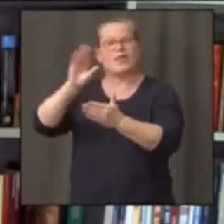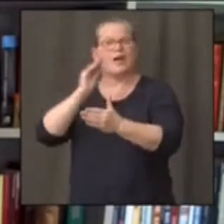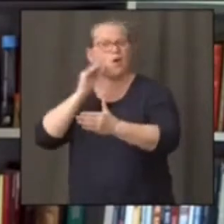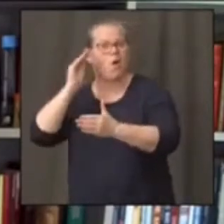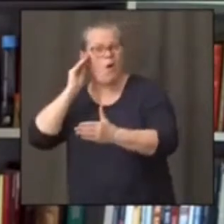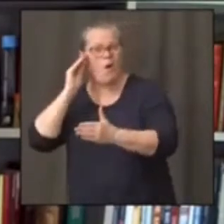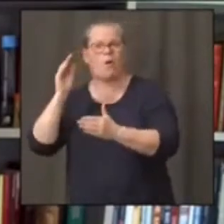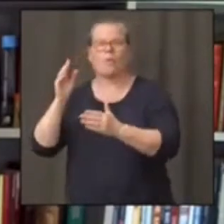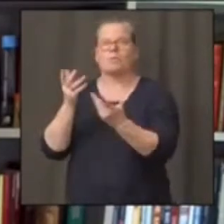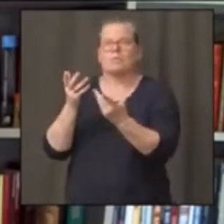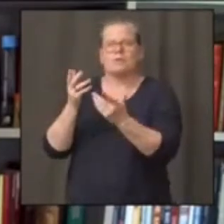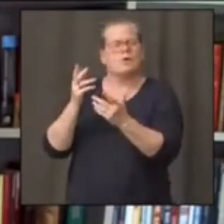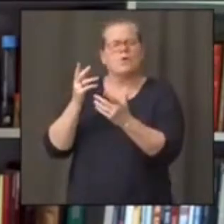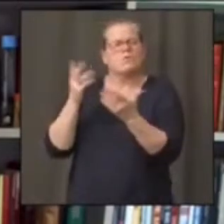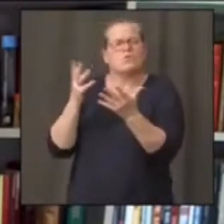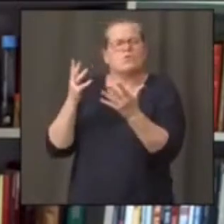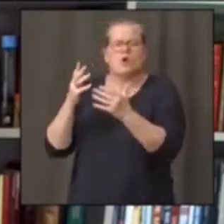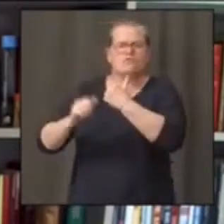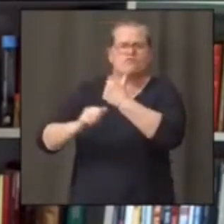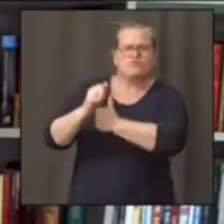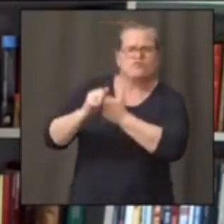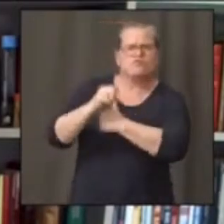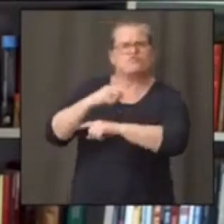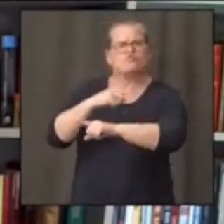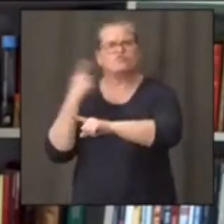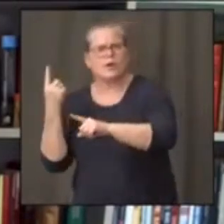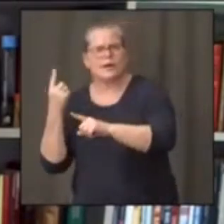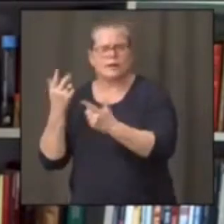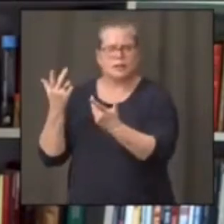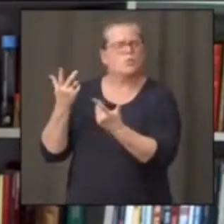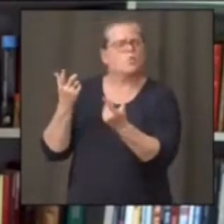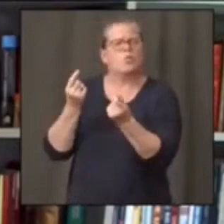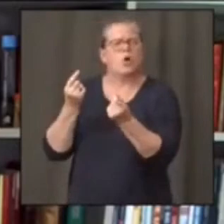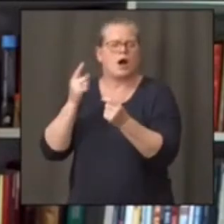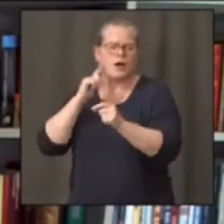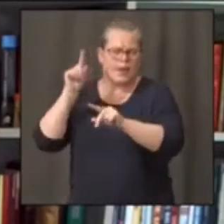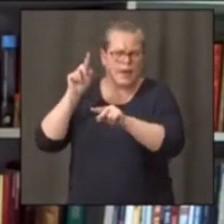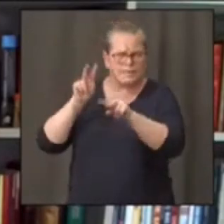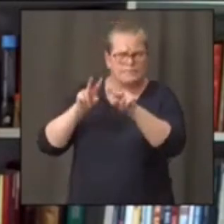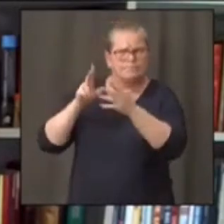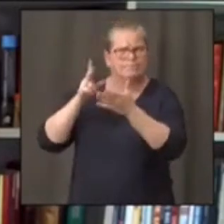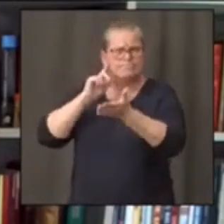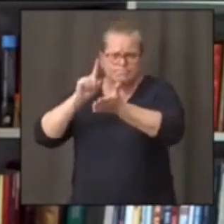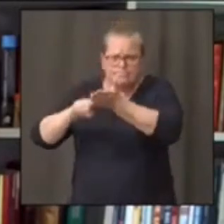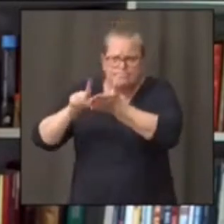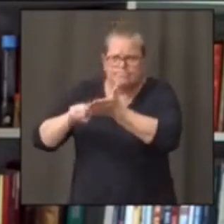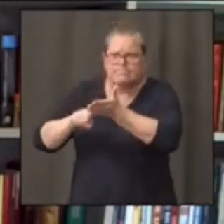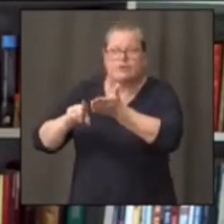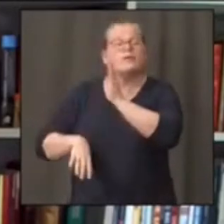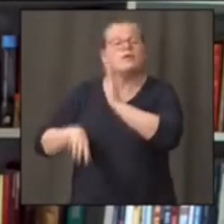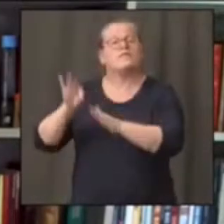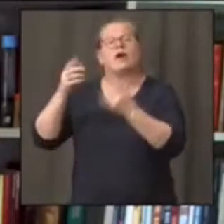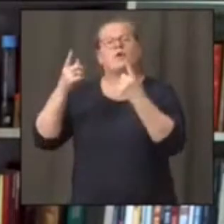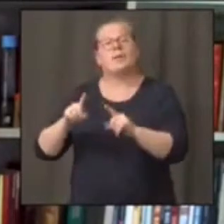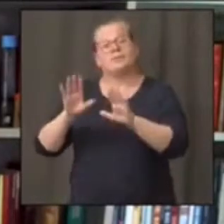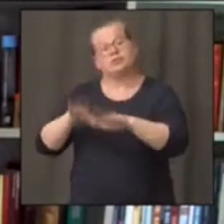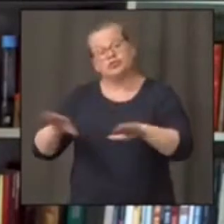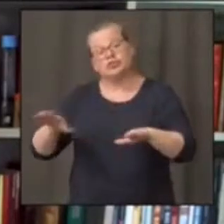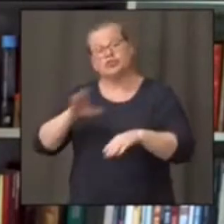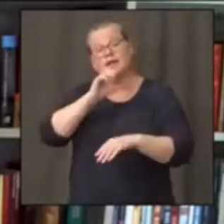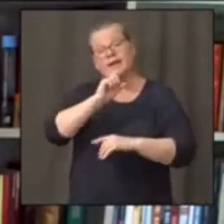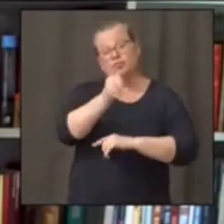people who are contacts of different people of different ages. And what they found was that children between 10 to 19 years of